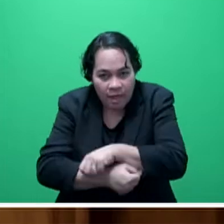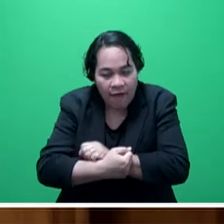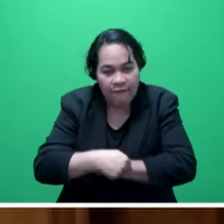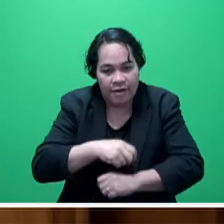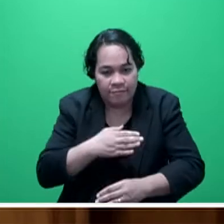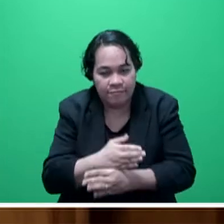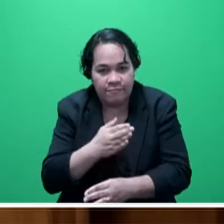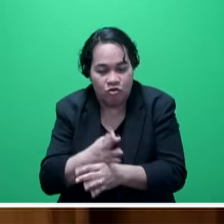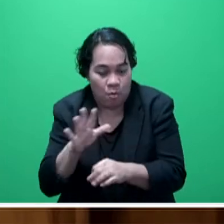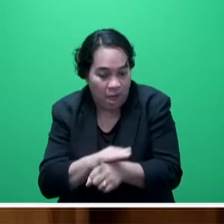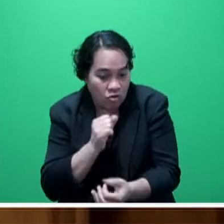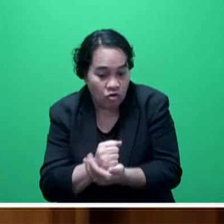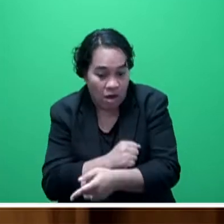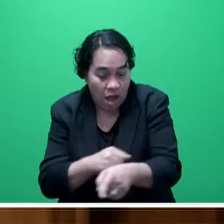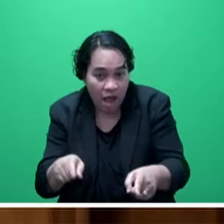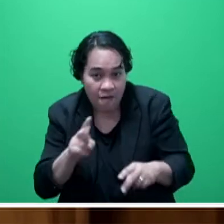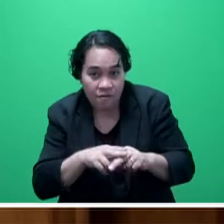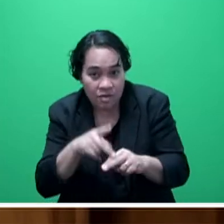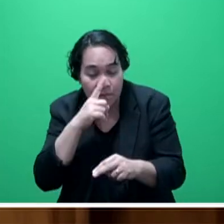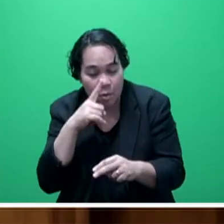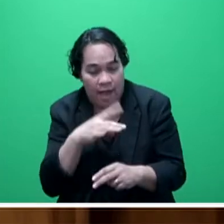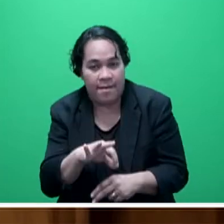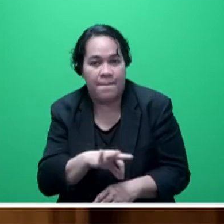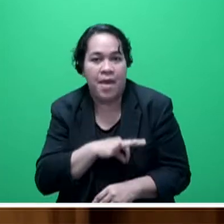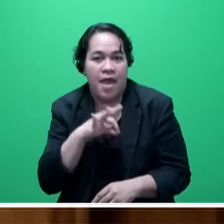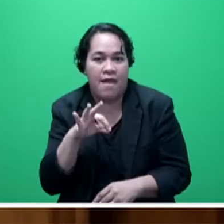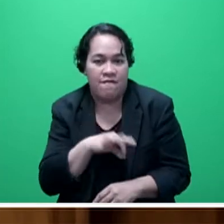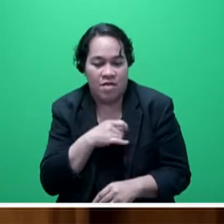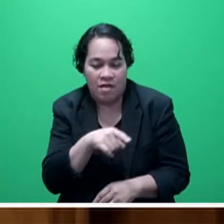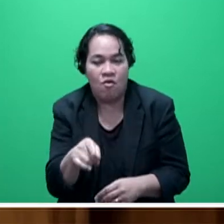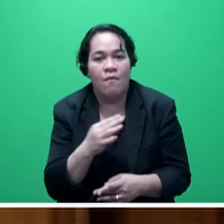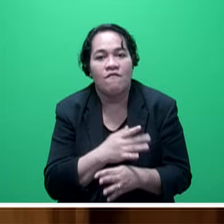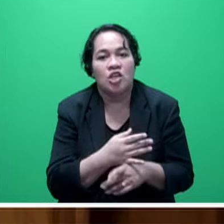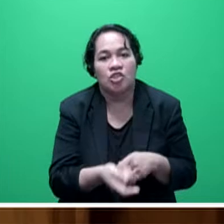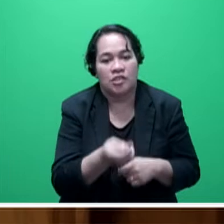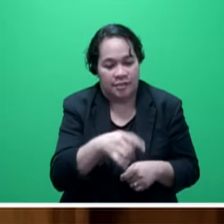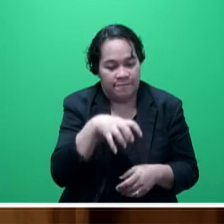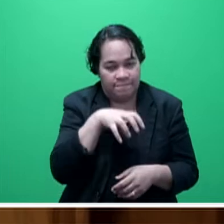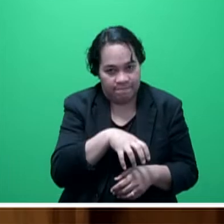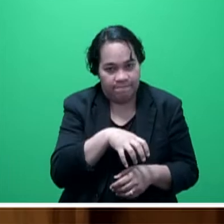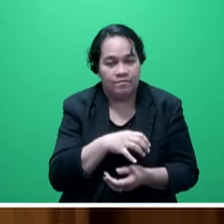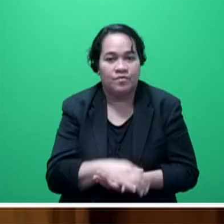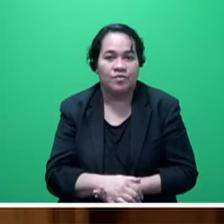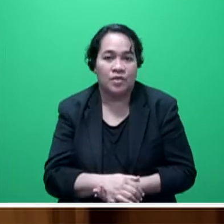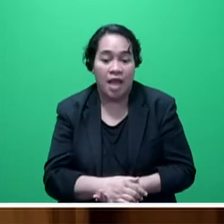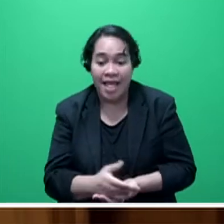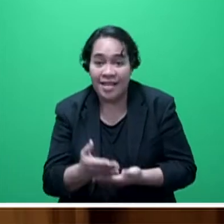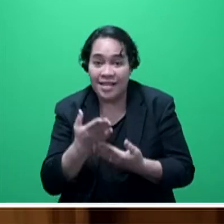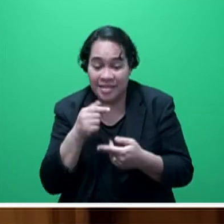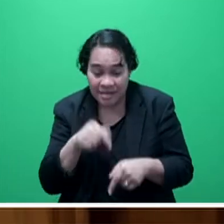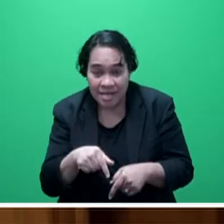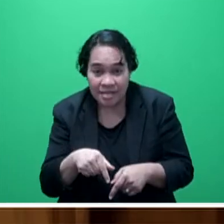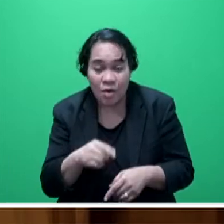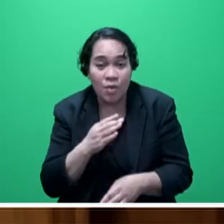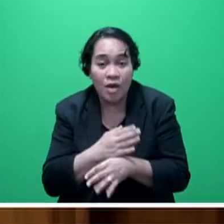ensure that the Fijian people continue to benefit from the fisheries sector. This, Honourable Speaker, will be undertaken